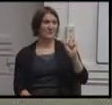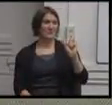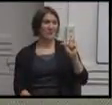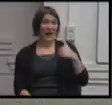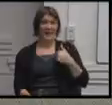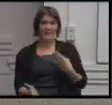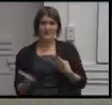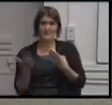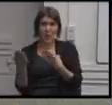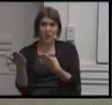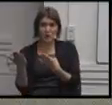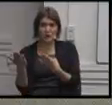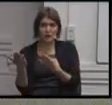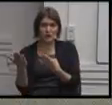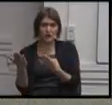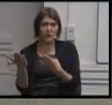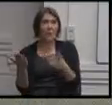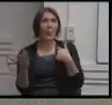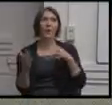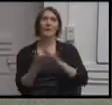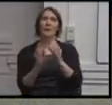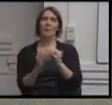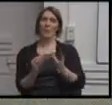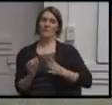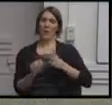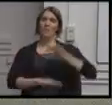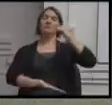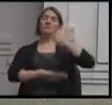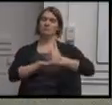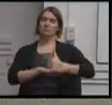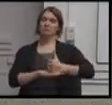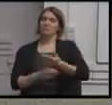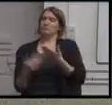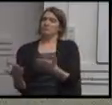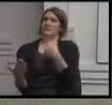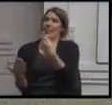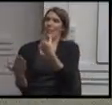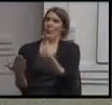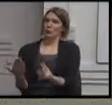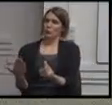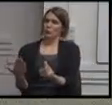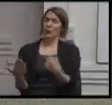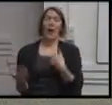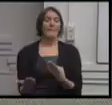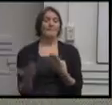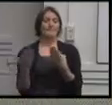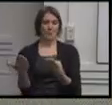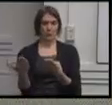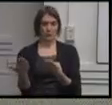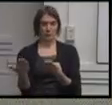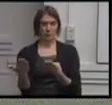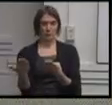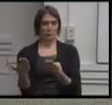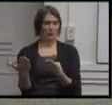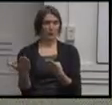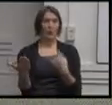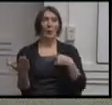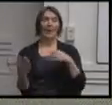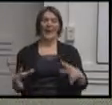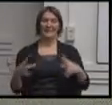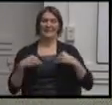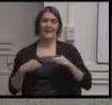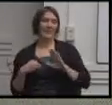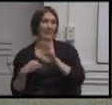There's a motion? Well, Okay. in order to formalize this, I'd like to move that we, accept